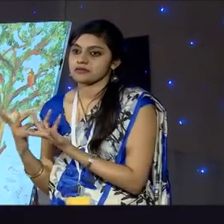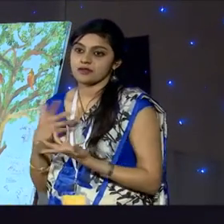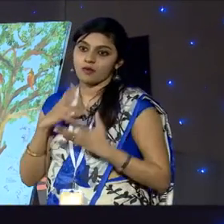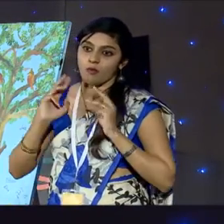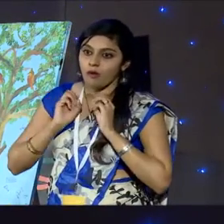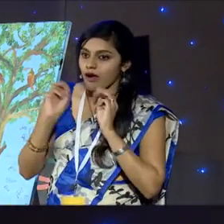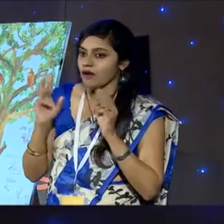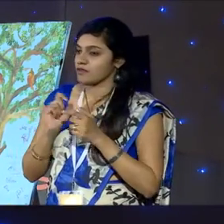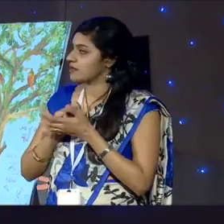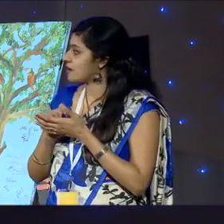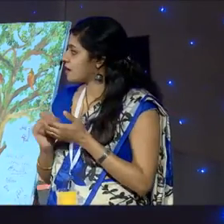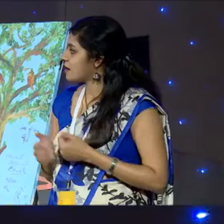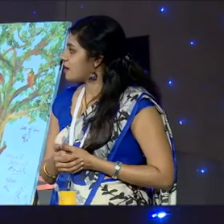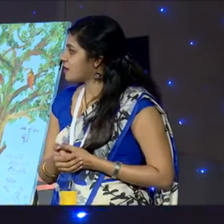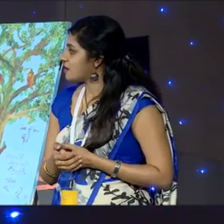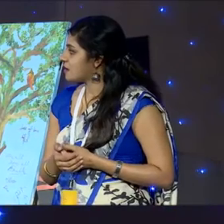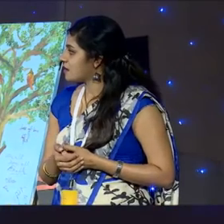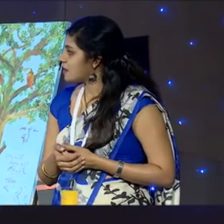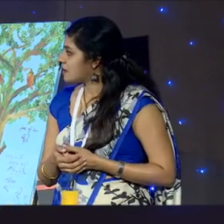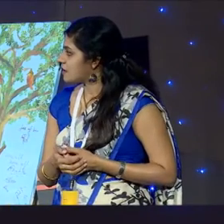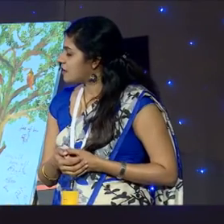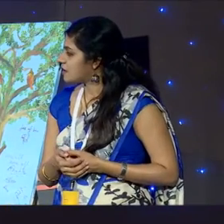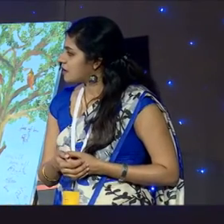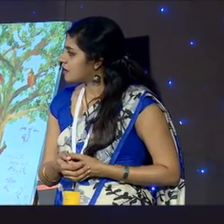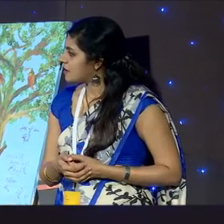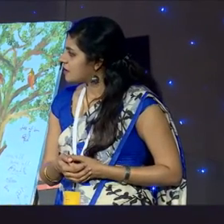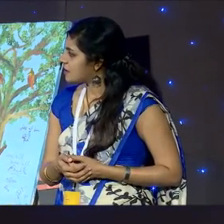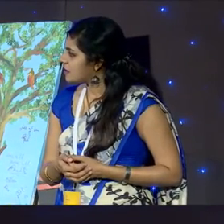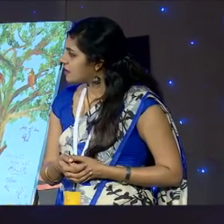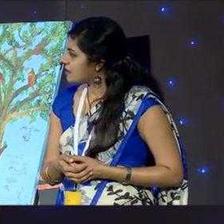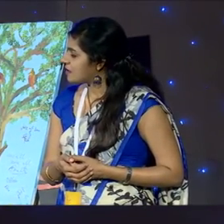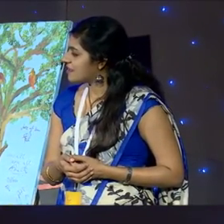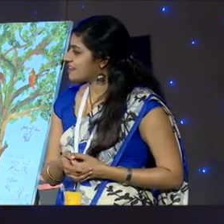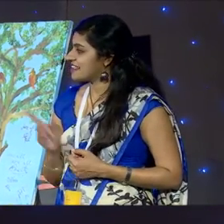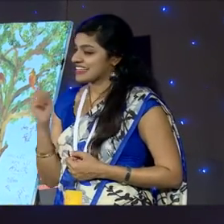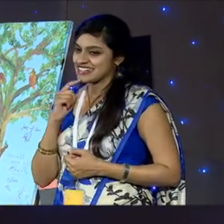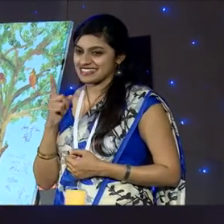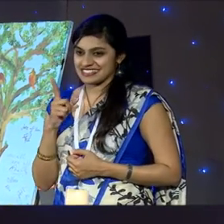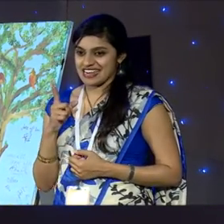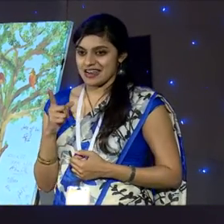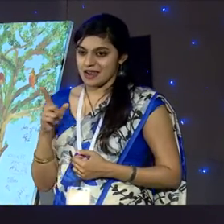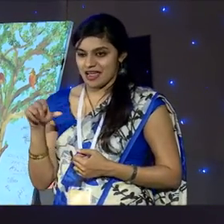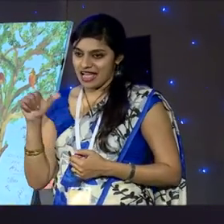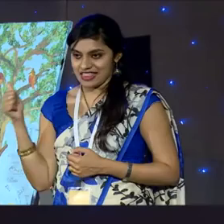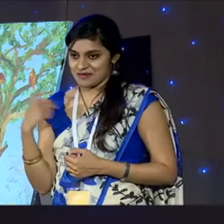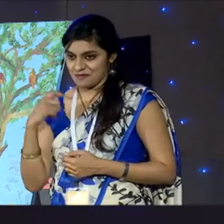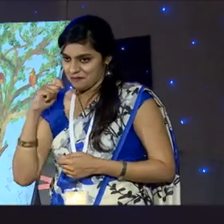yeah, he's as good as me or even better than me, but nobody talks about him. Why?